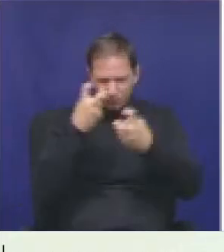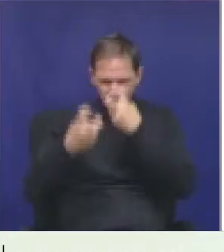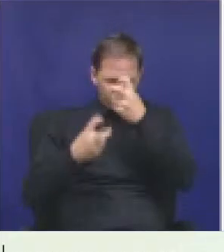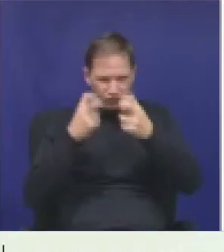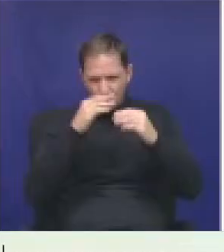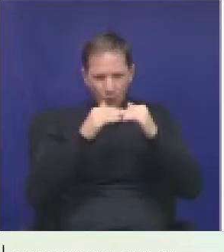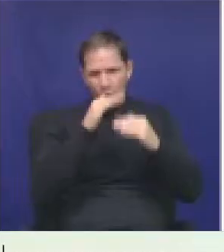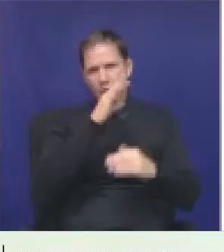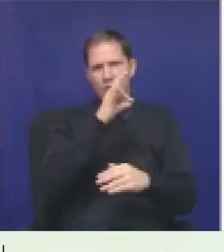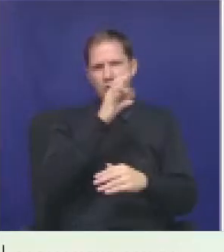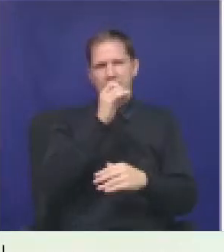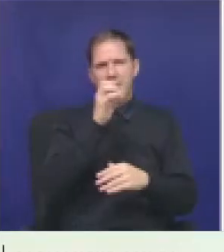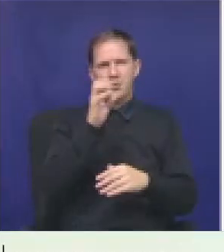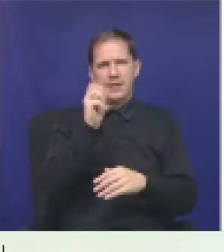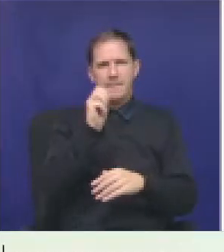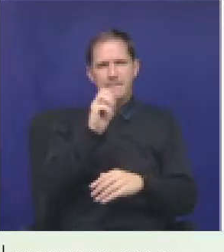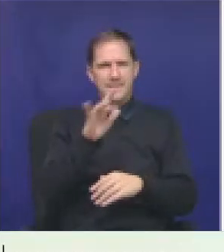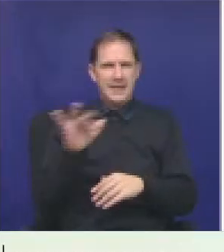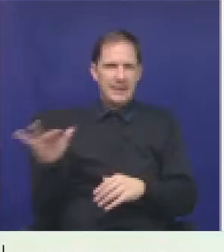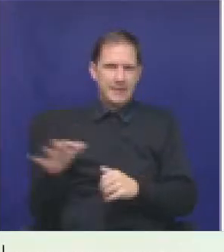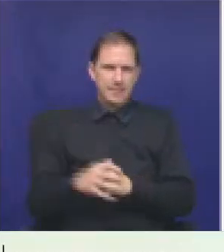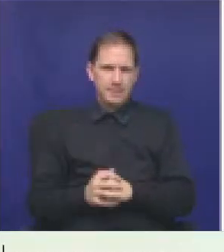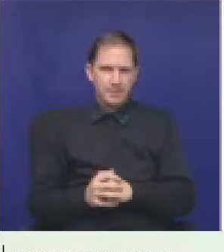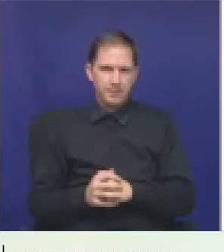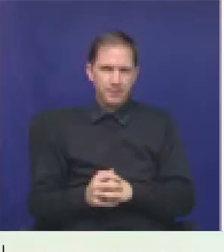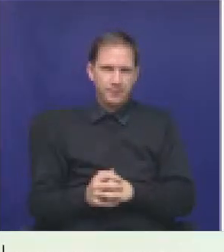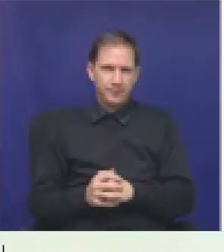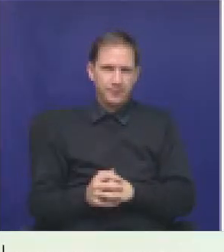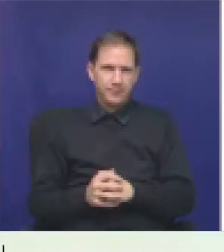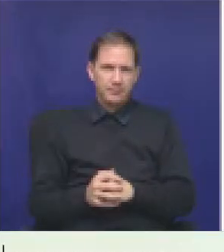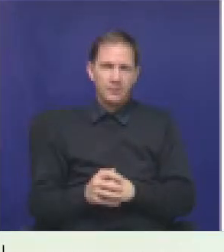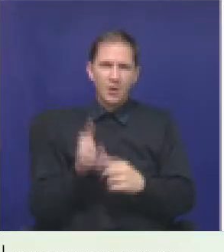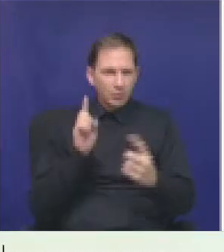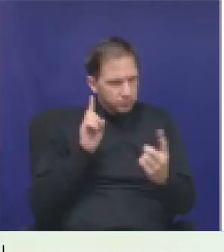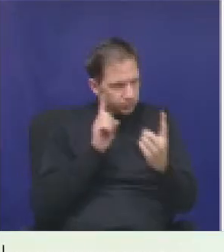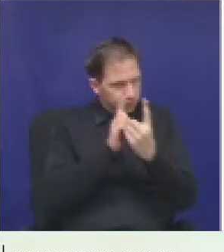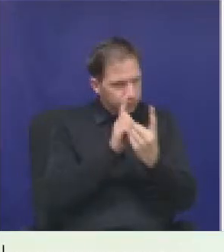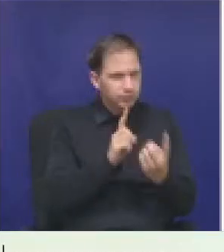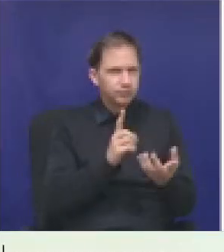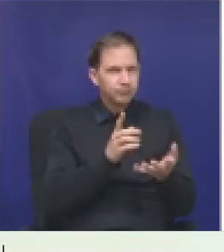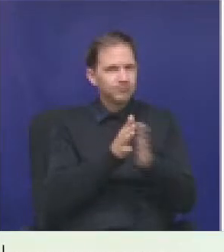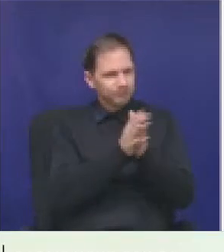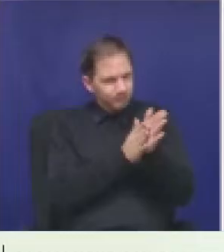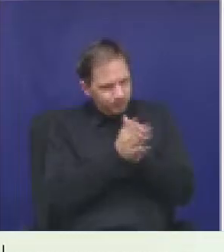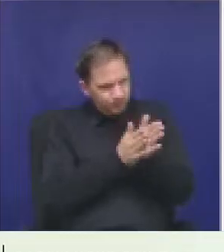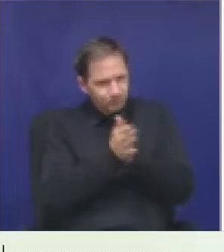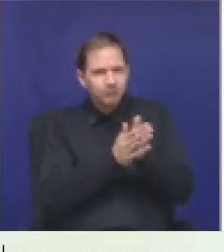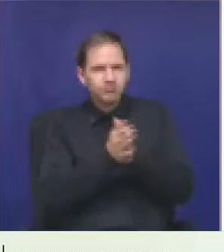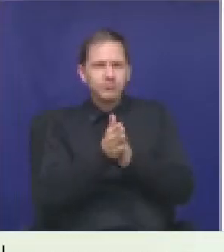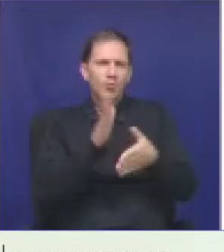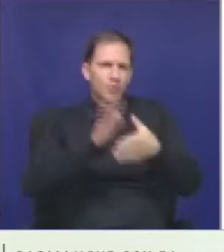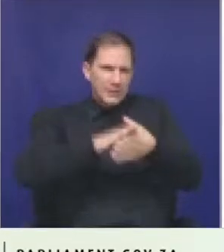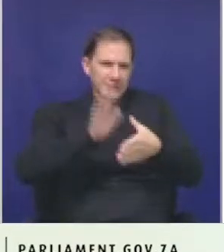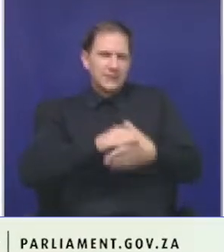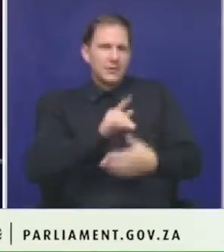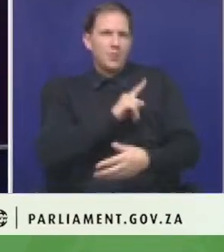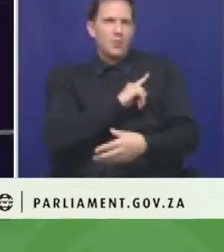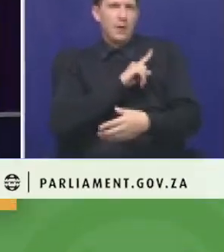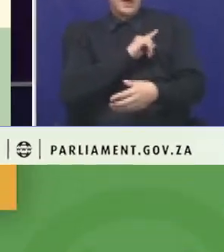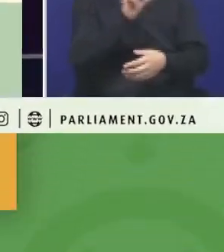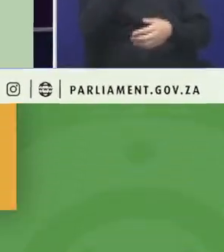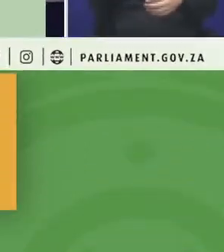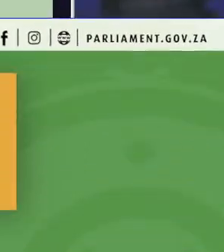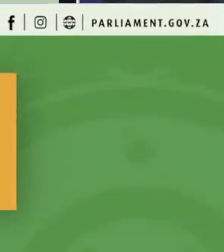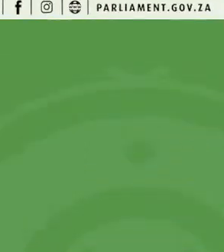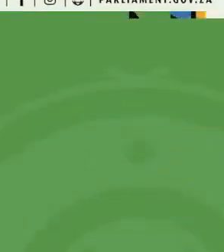million and to approach the Appropriations Committee and argue for that. You will see other committees are